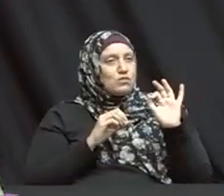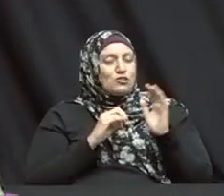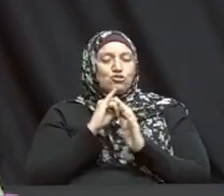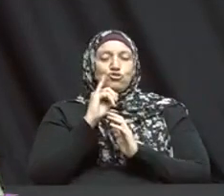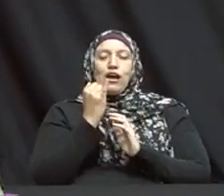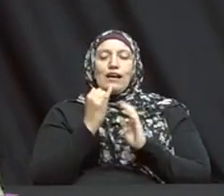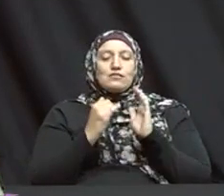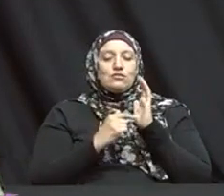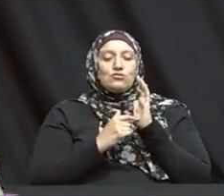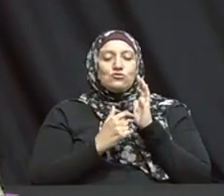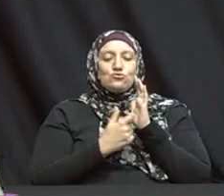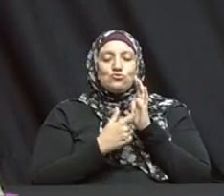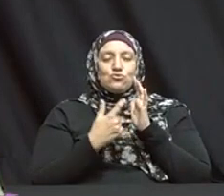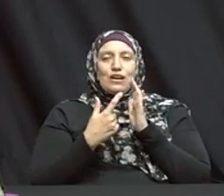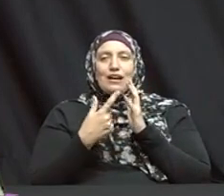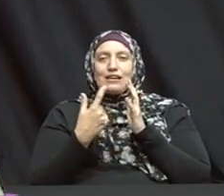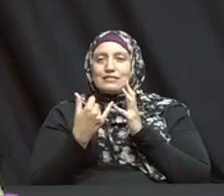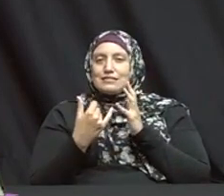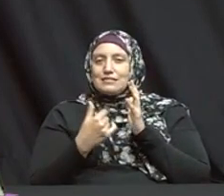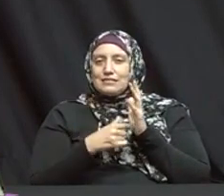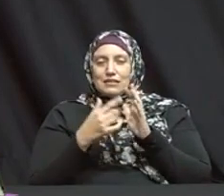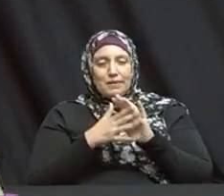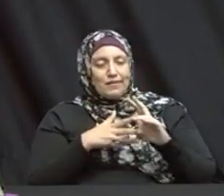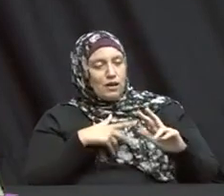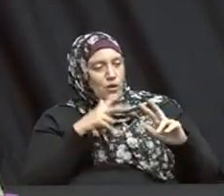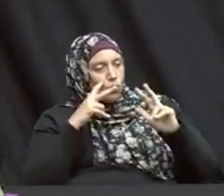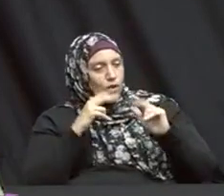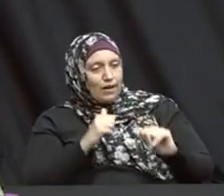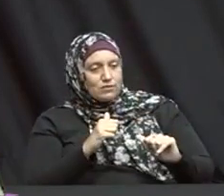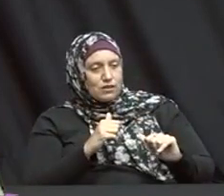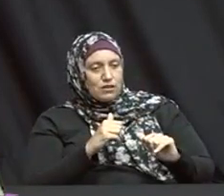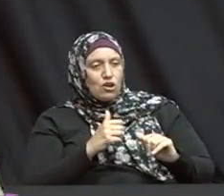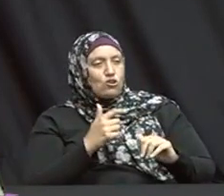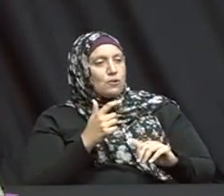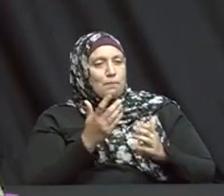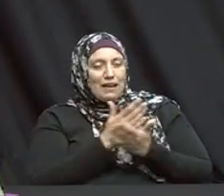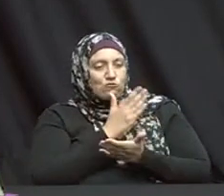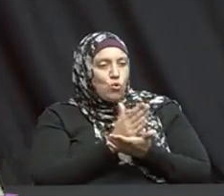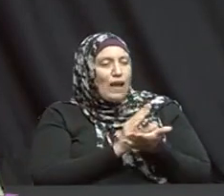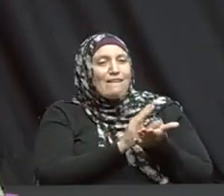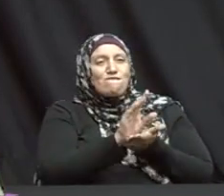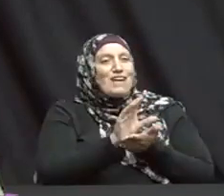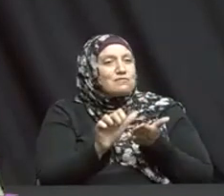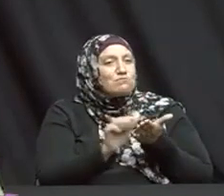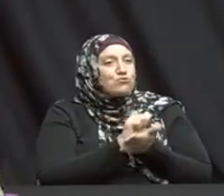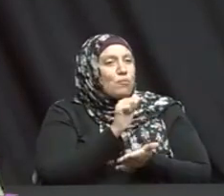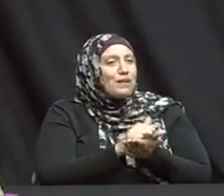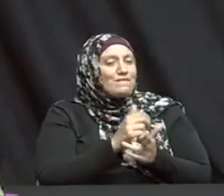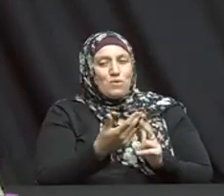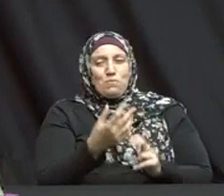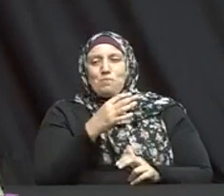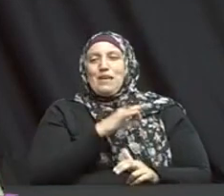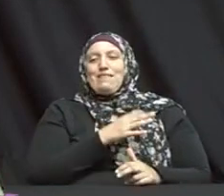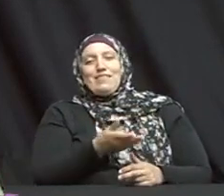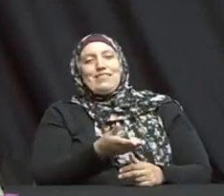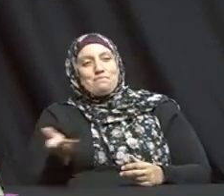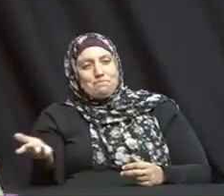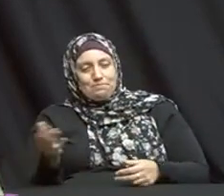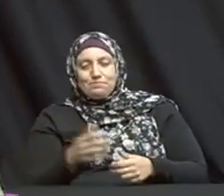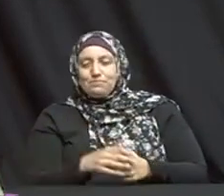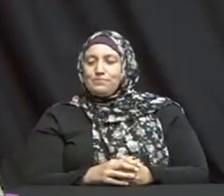to look after the heir to the benefit of the beneficiaries. Ahsan, yes. Sheikh. And Haj Dani, if I can ask you in from a